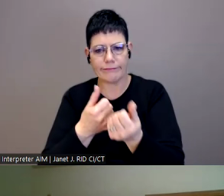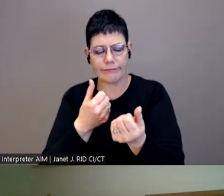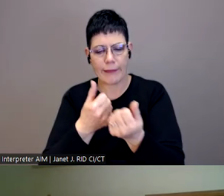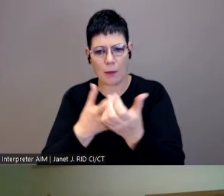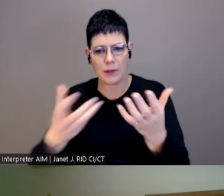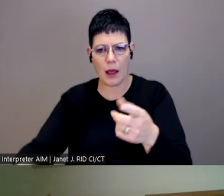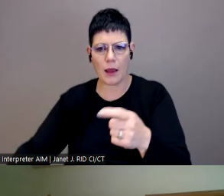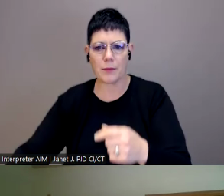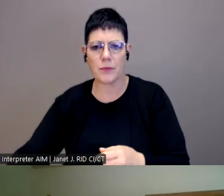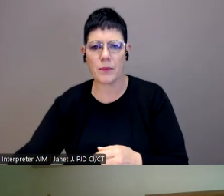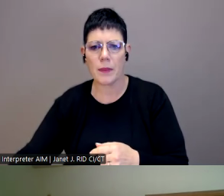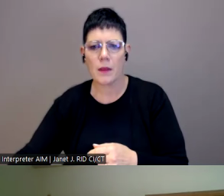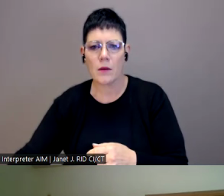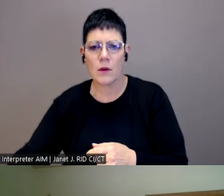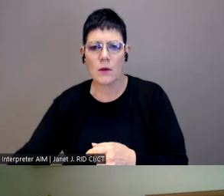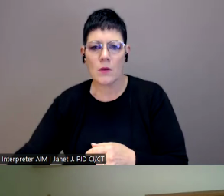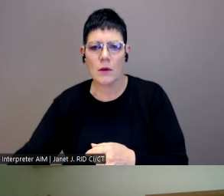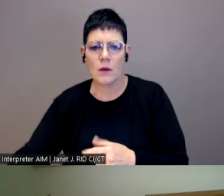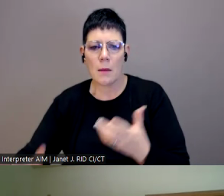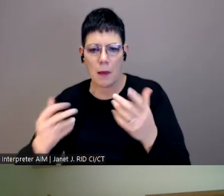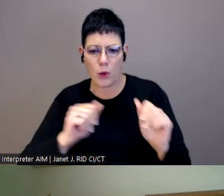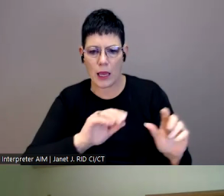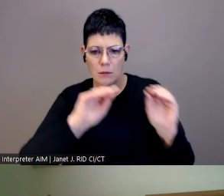in the Q&A, so maybe we can move the